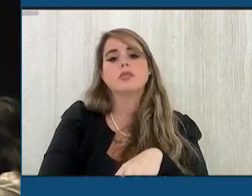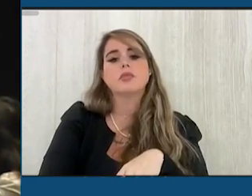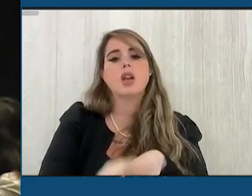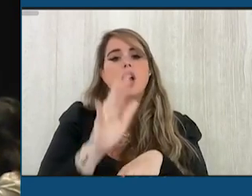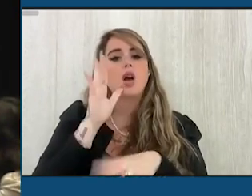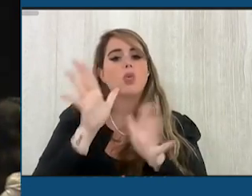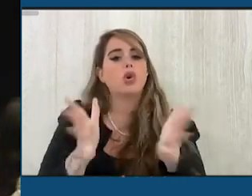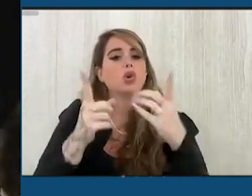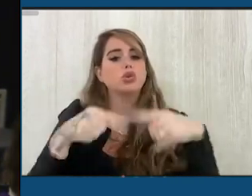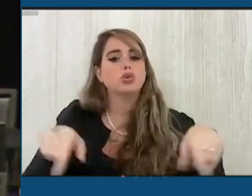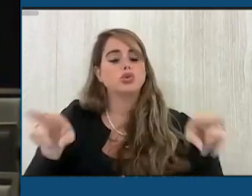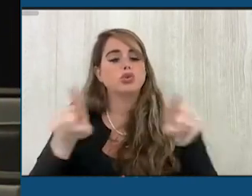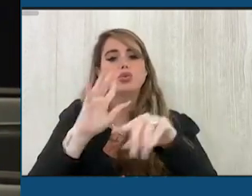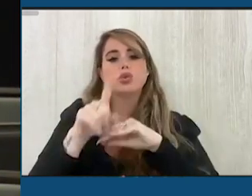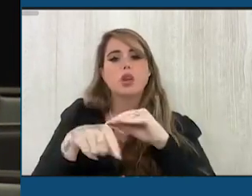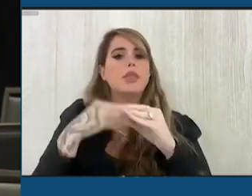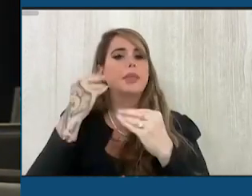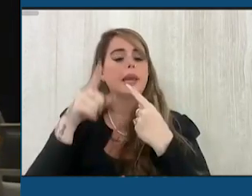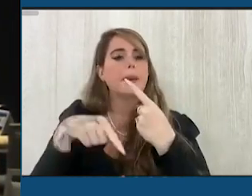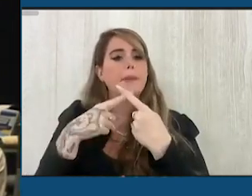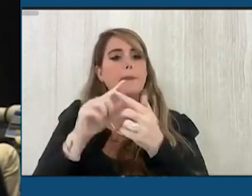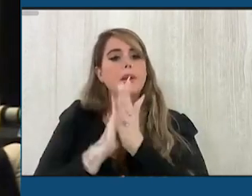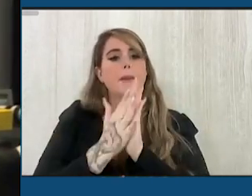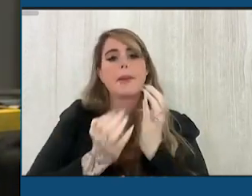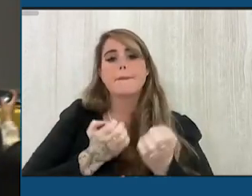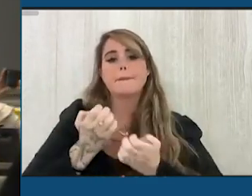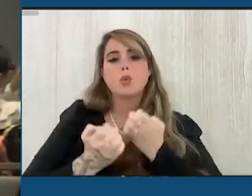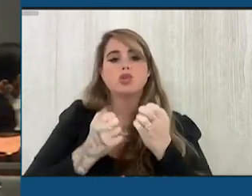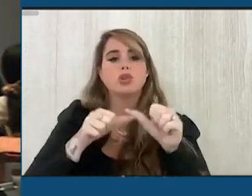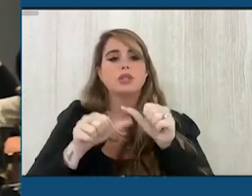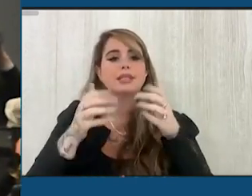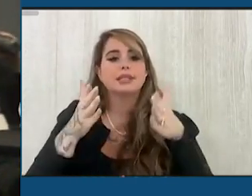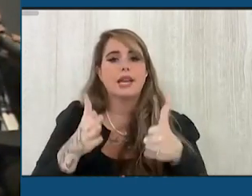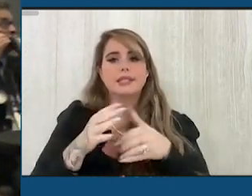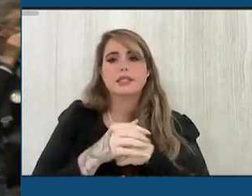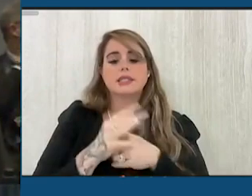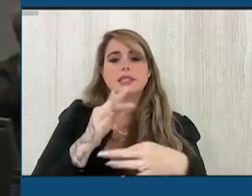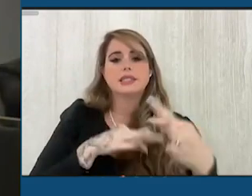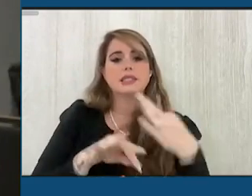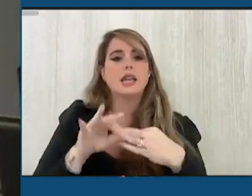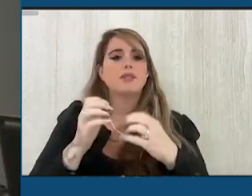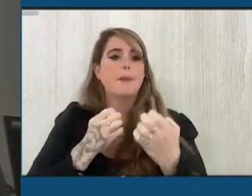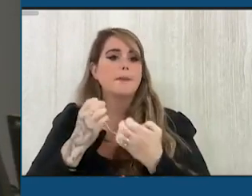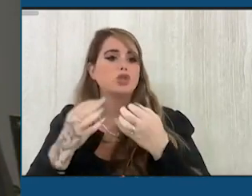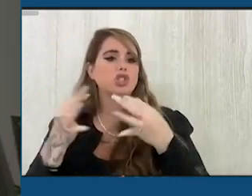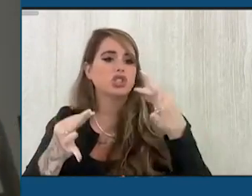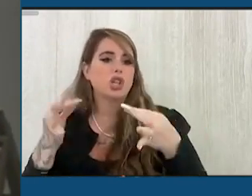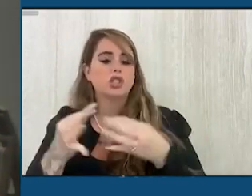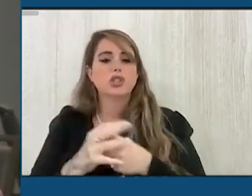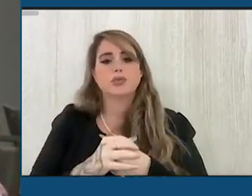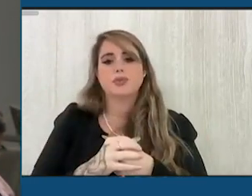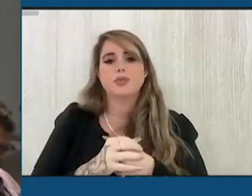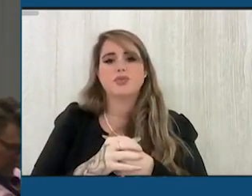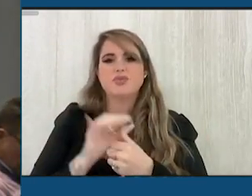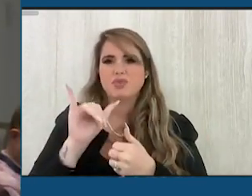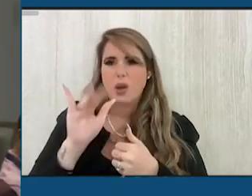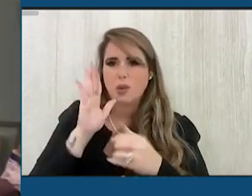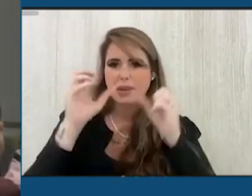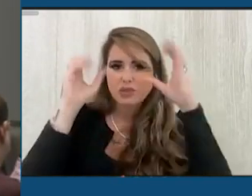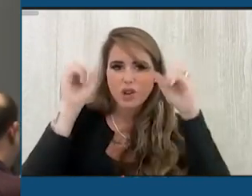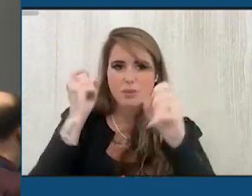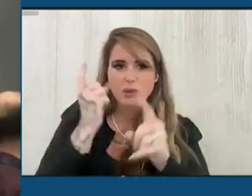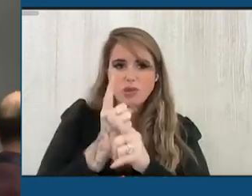about becoming an emotion scientist as opposed to an emotion judge. Wouldn't that be incredible? If